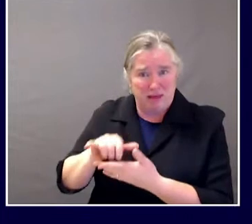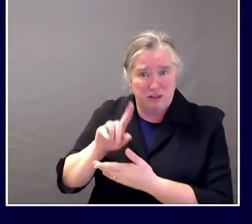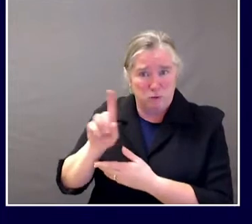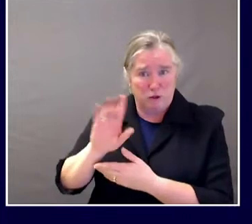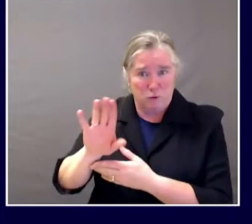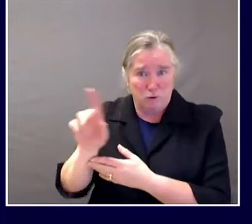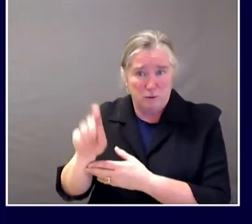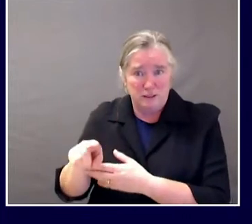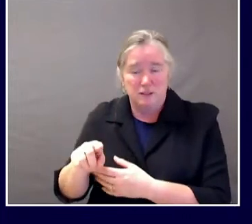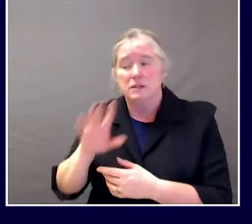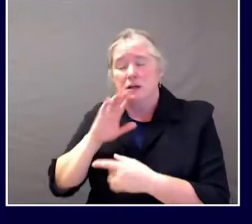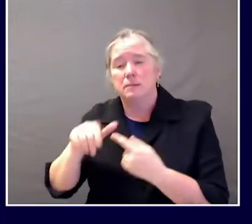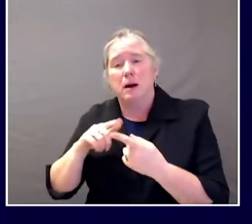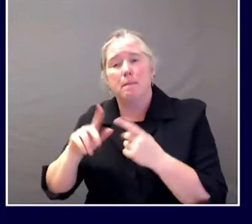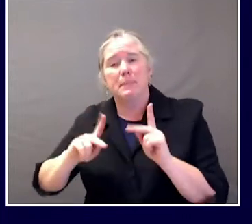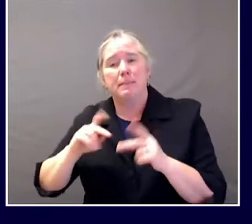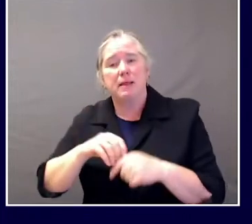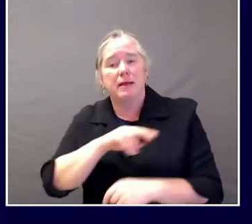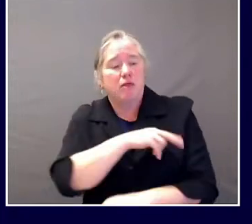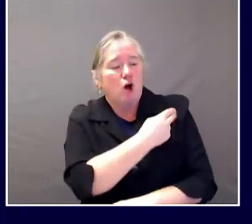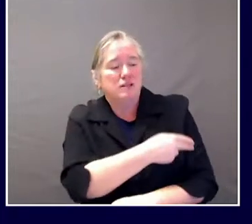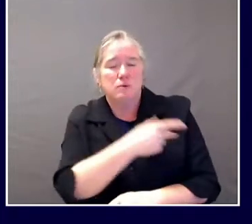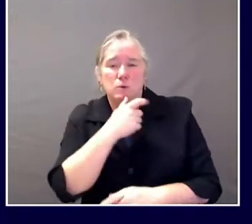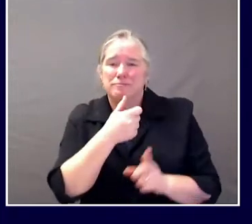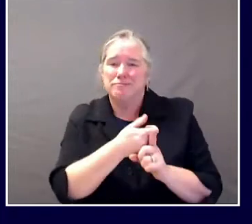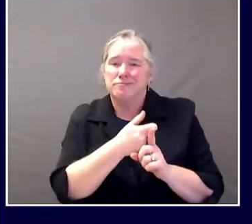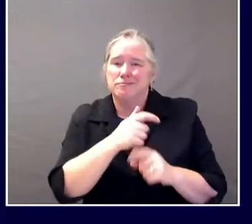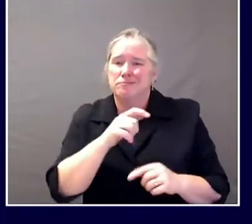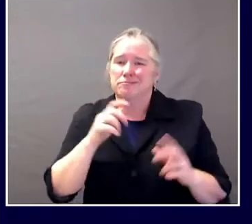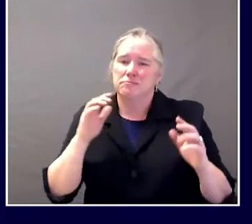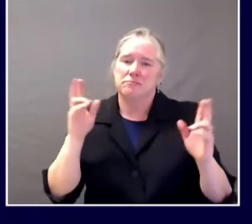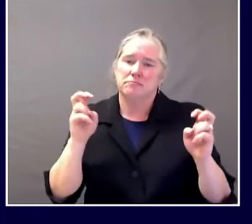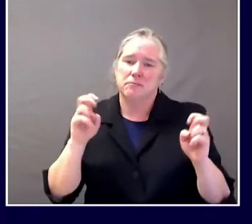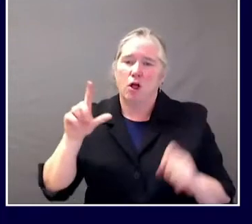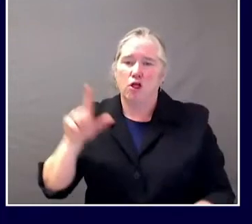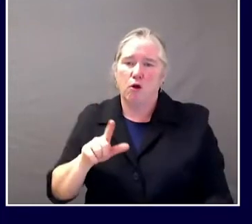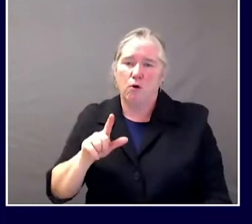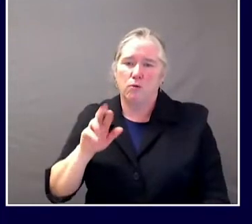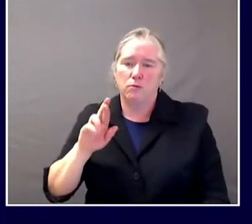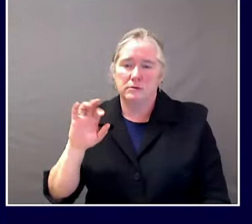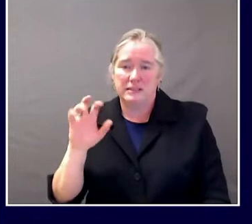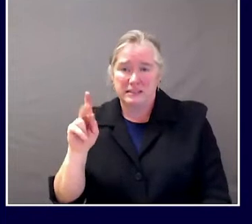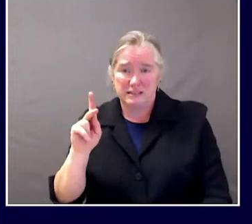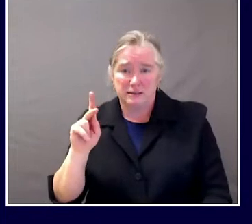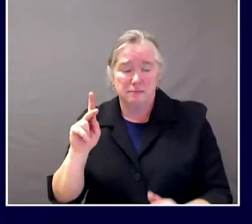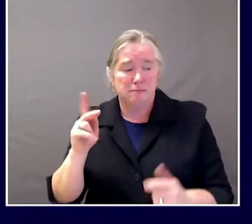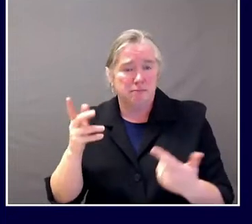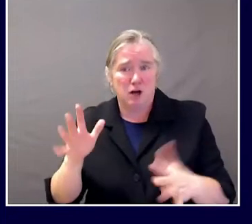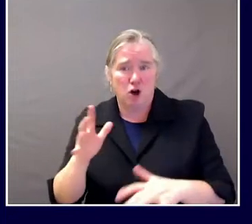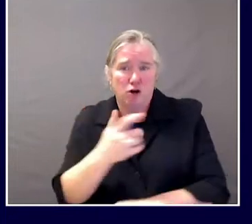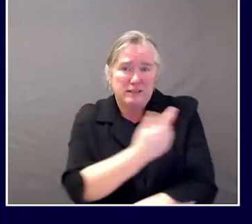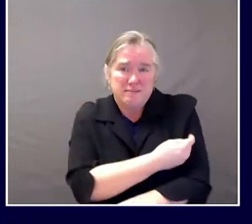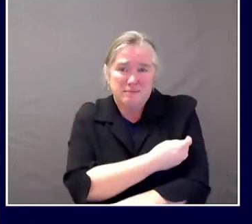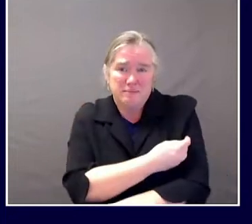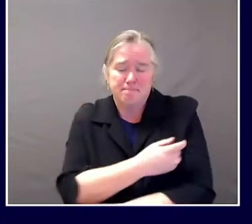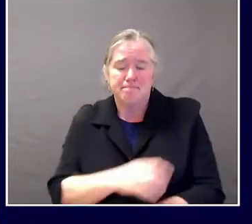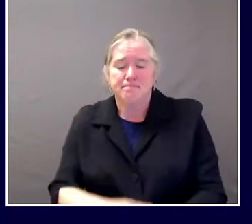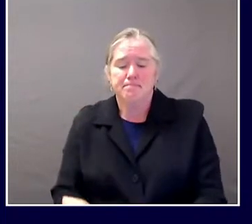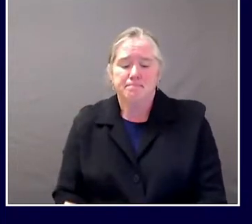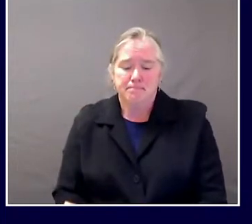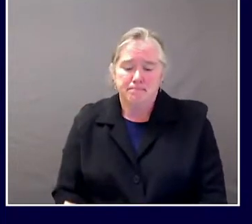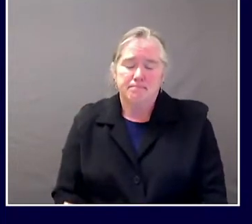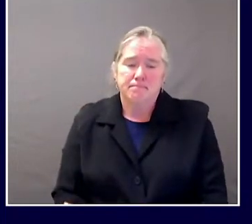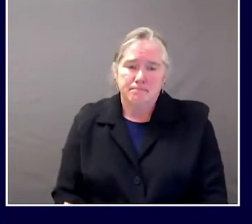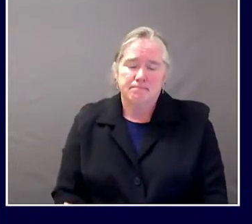folks in hospitals that were generally low risk who received vaccine. I think we're going to be making some changes